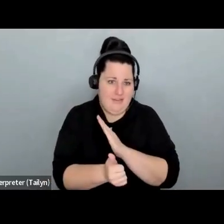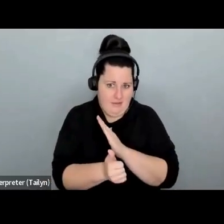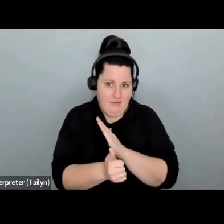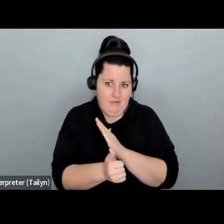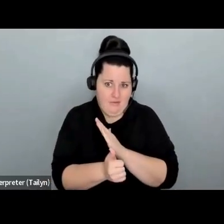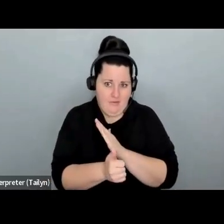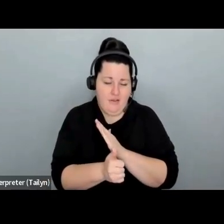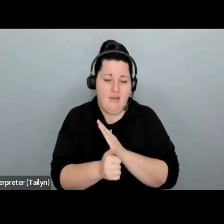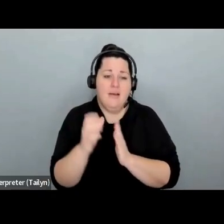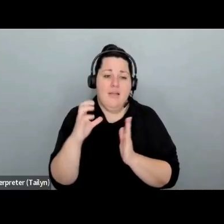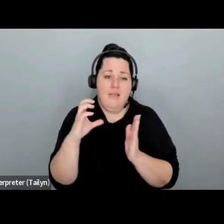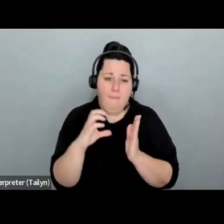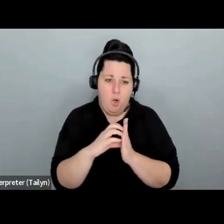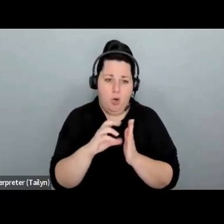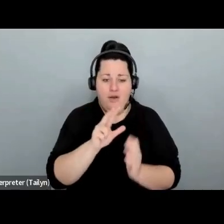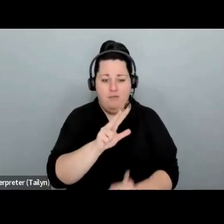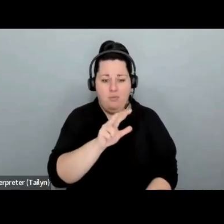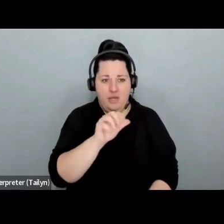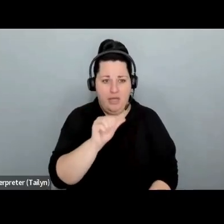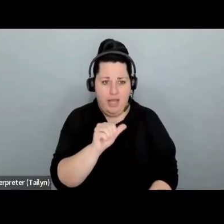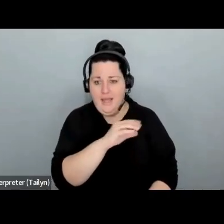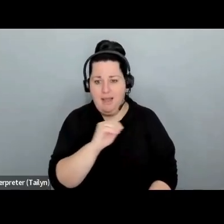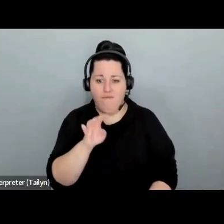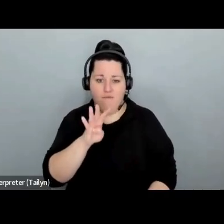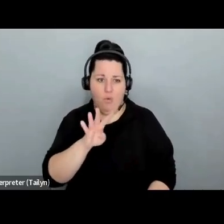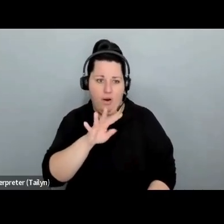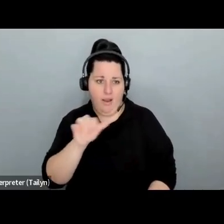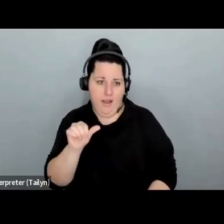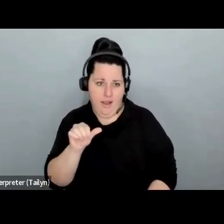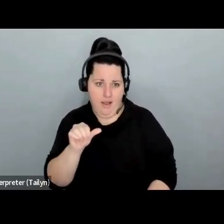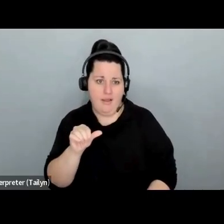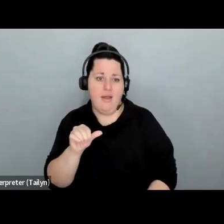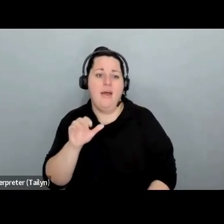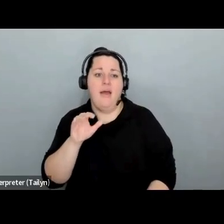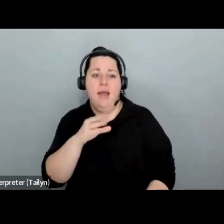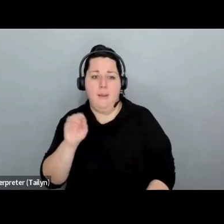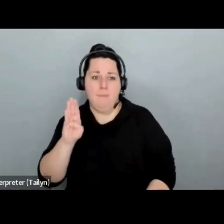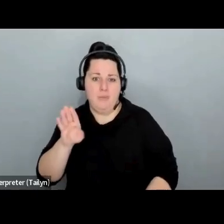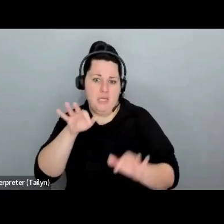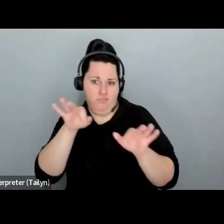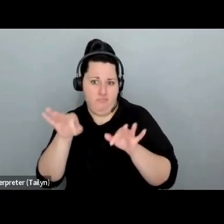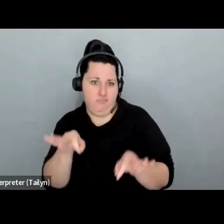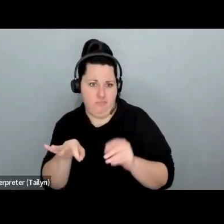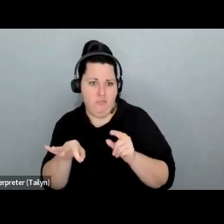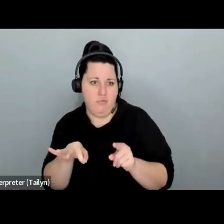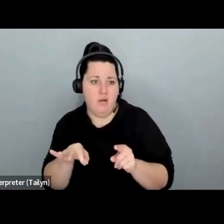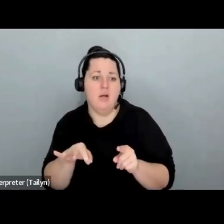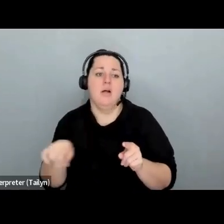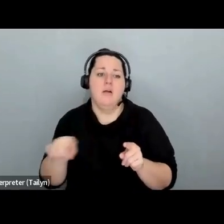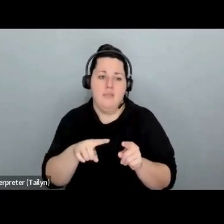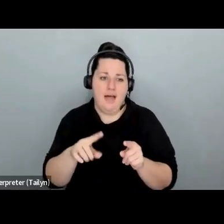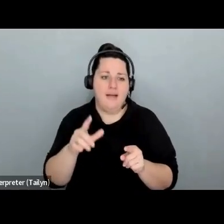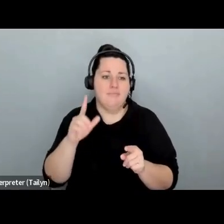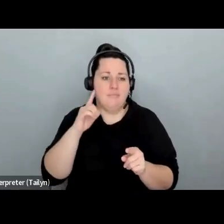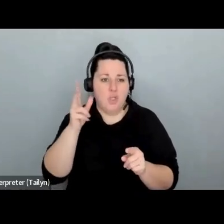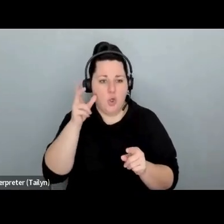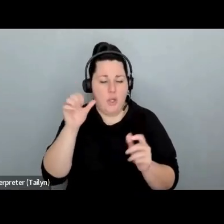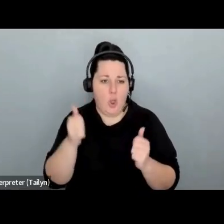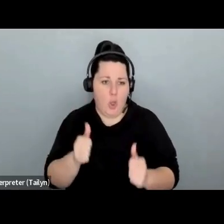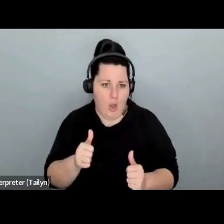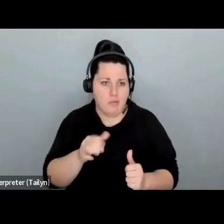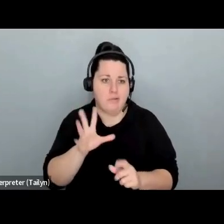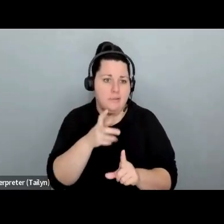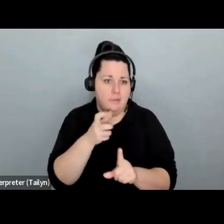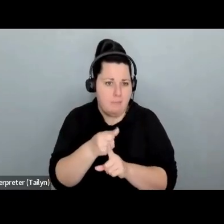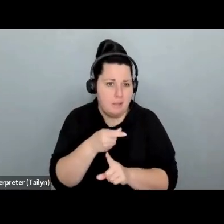in paragraphs 3A and 4A and B, known to be impacted by the hearing loss and as